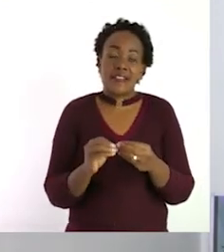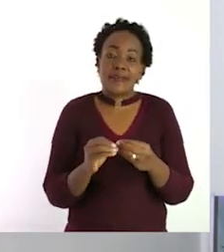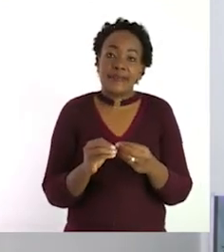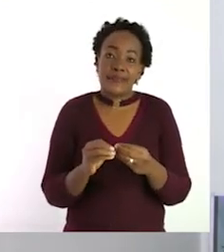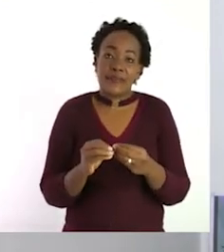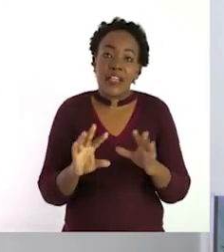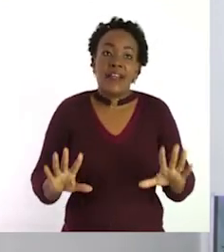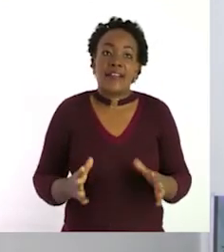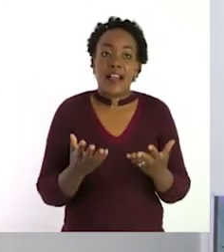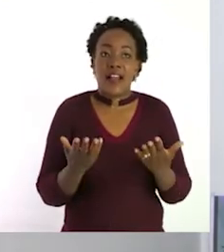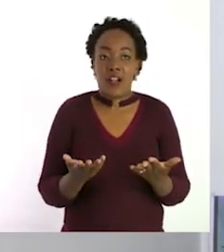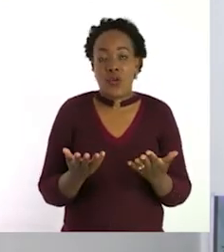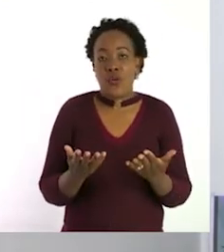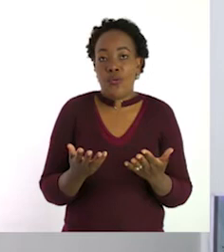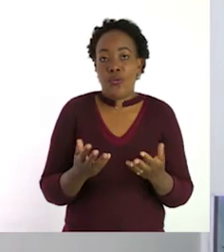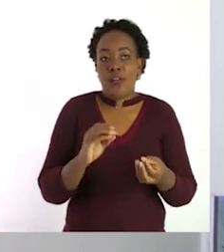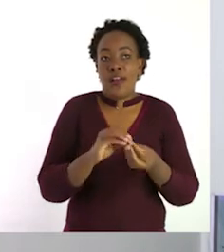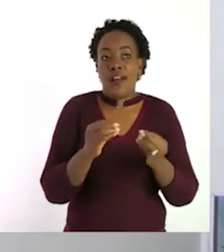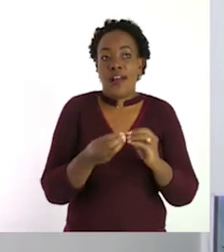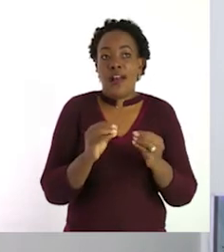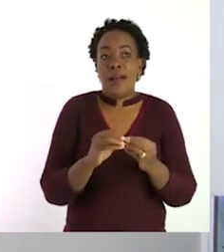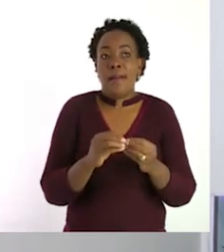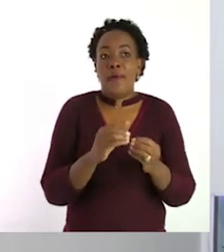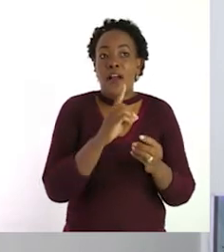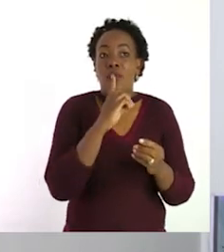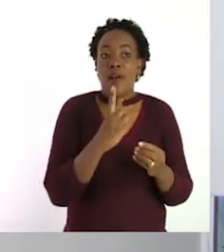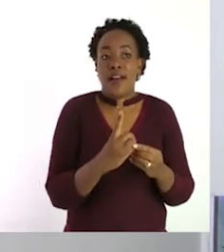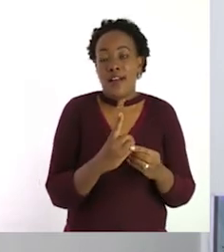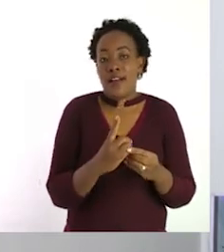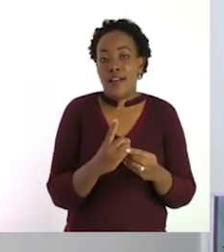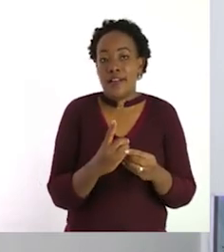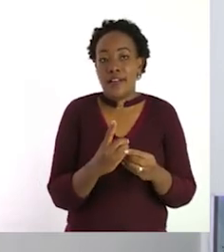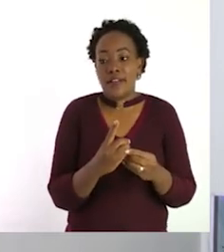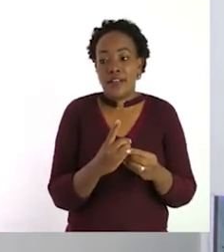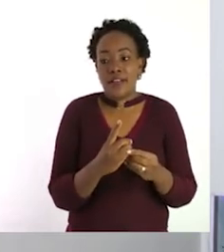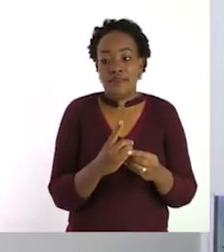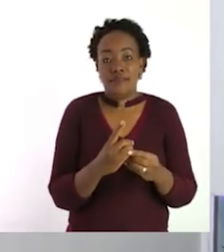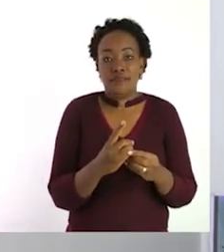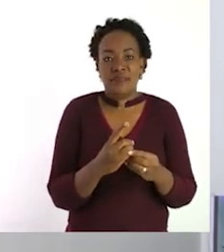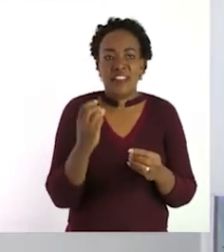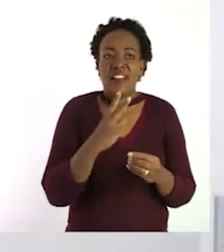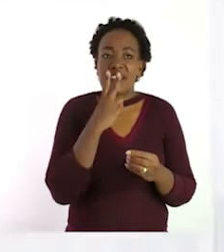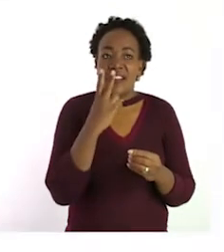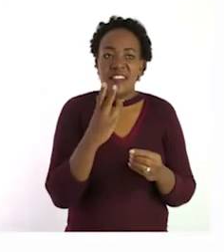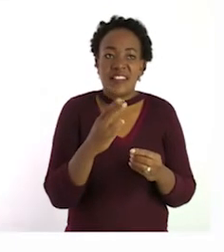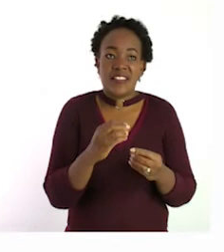how we are going to do number one. Let's now check number two.